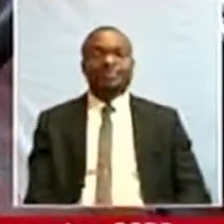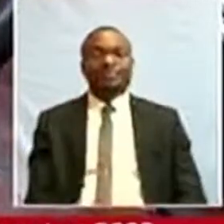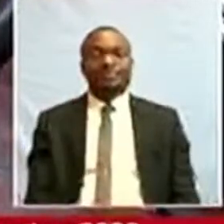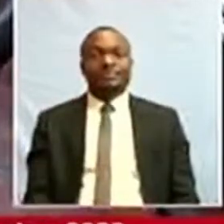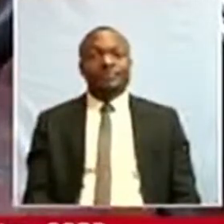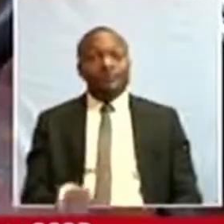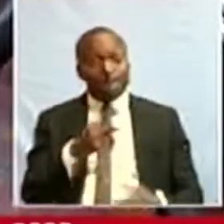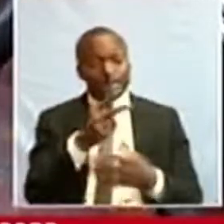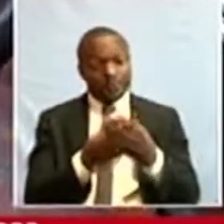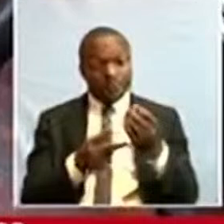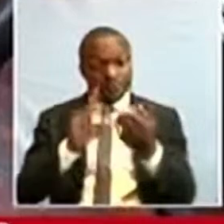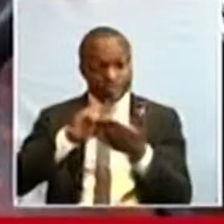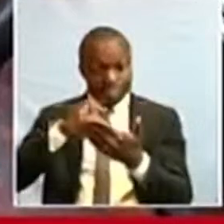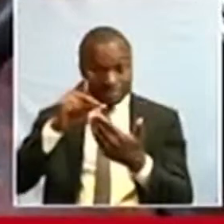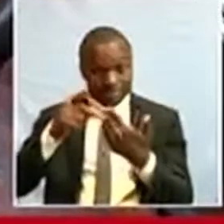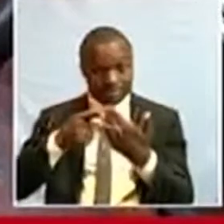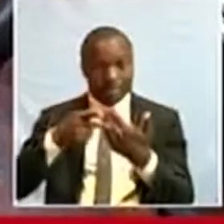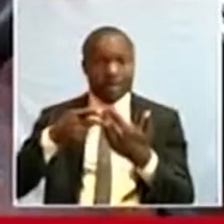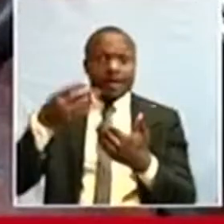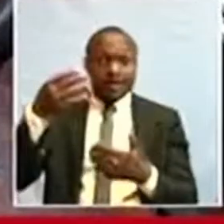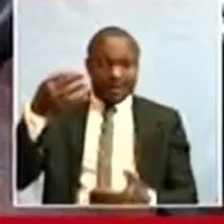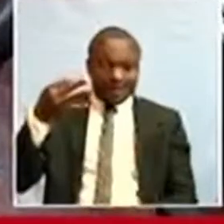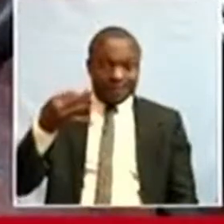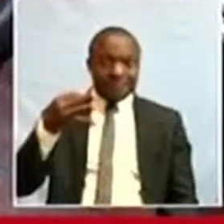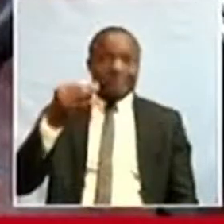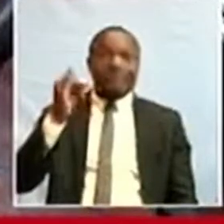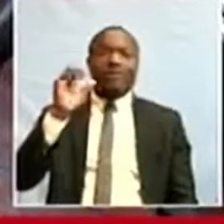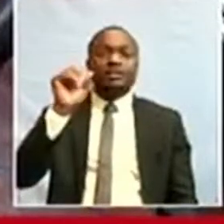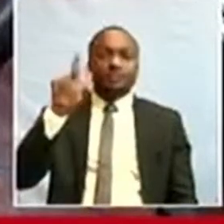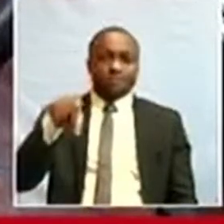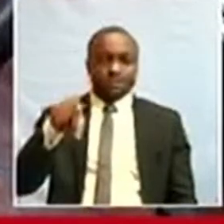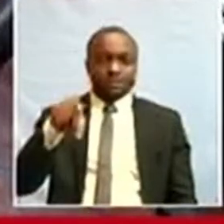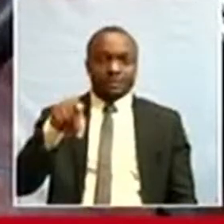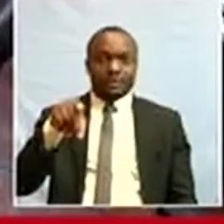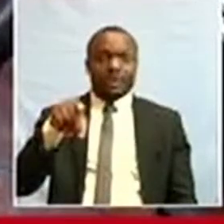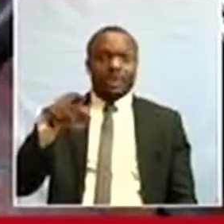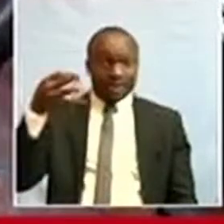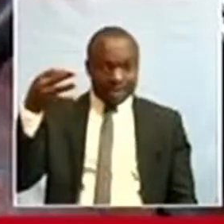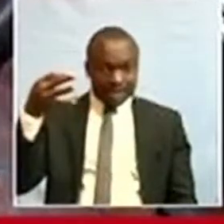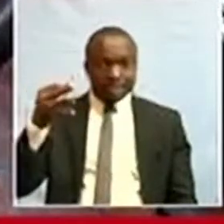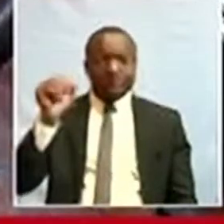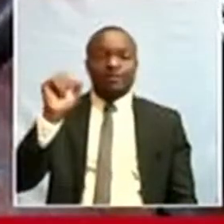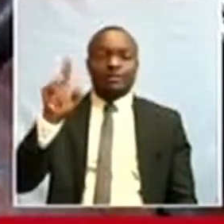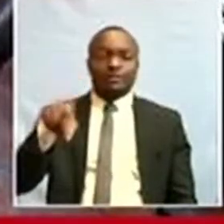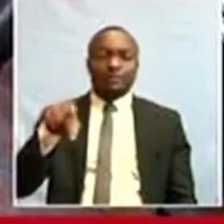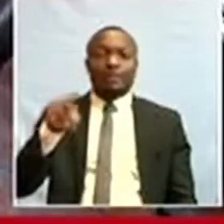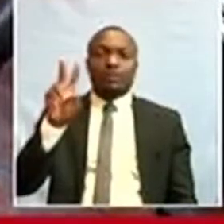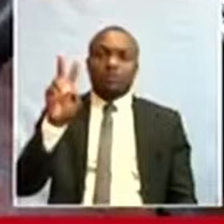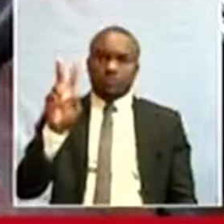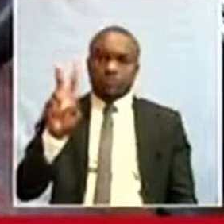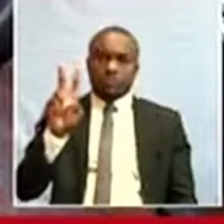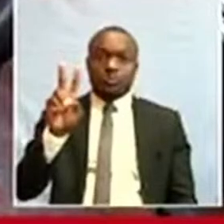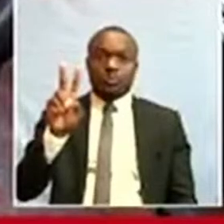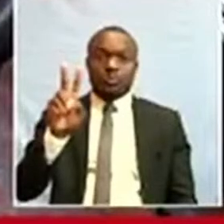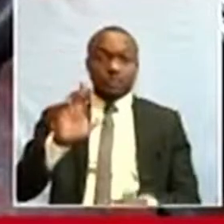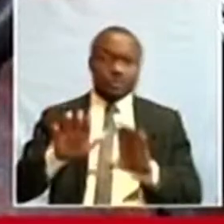for both programs, for both FISIP and the FSP, onboarding on a program is a two-step